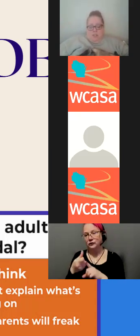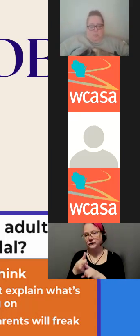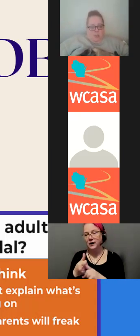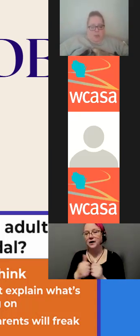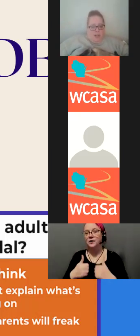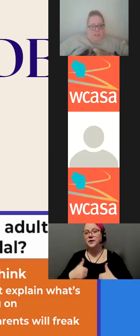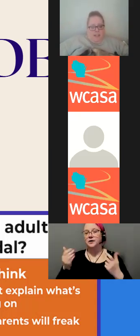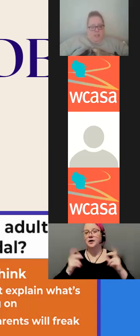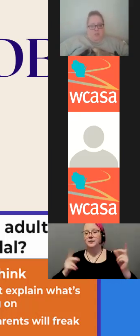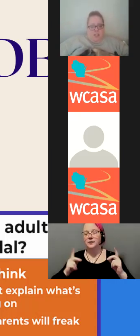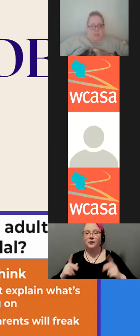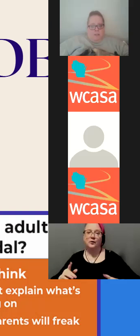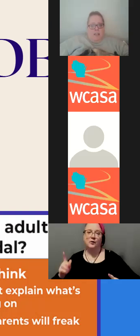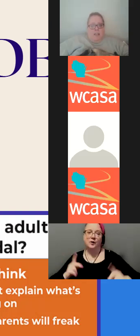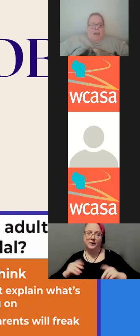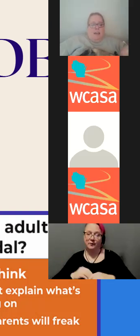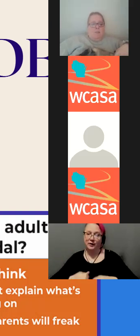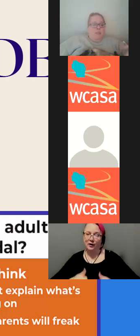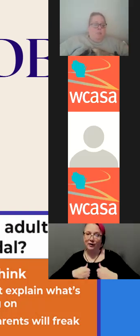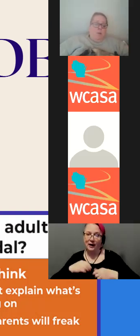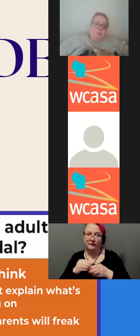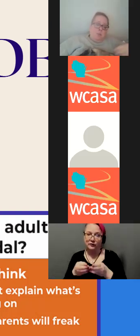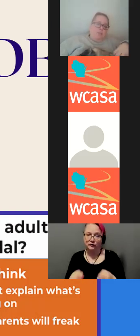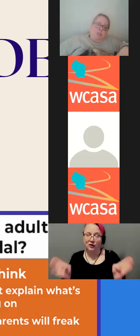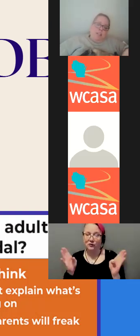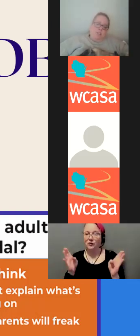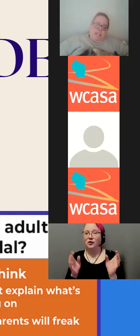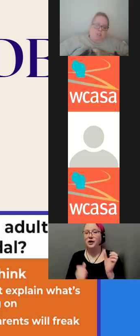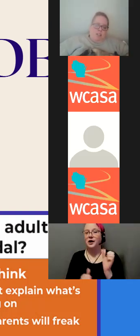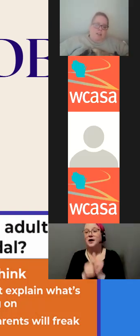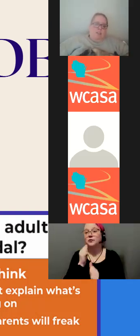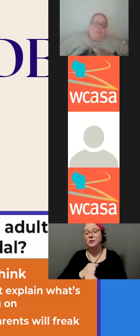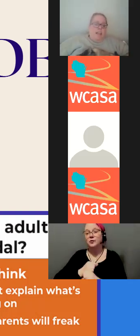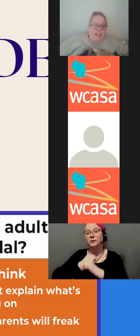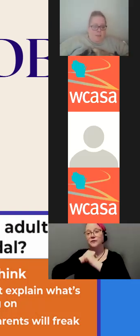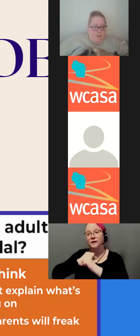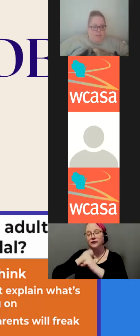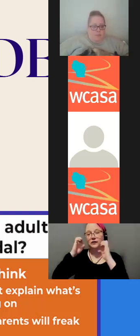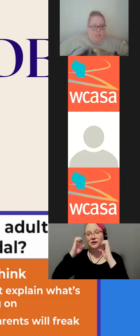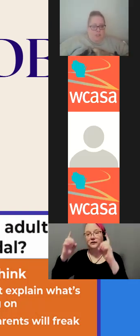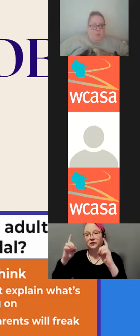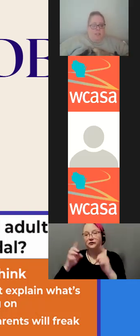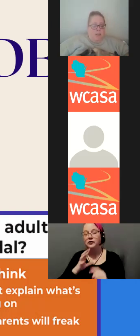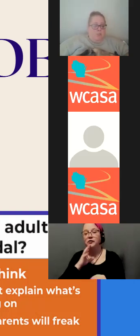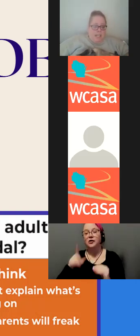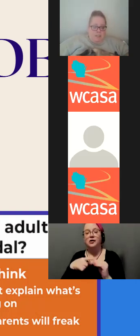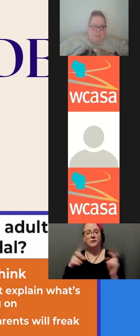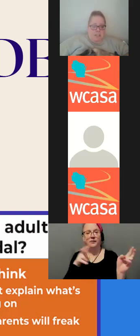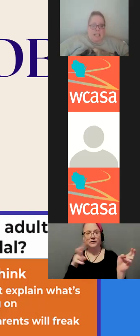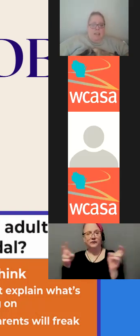or just people in our lives in general. As with most prevention education, talking about the subject should be